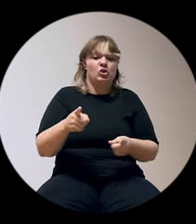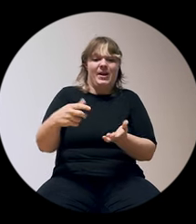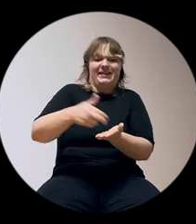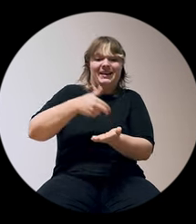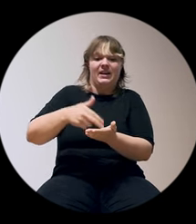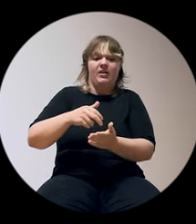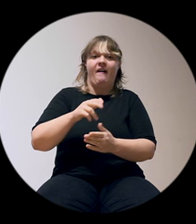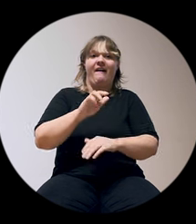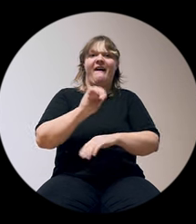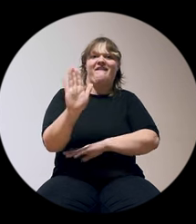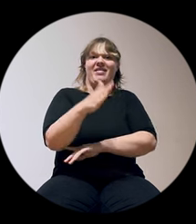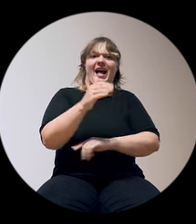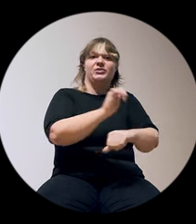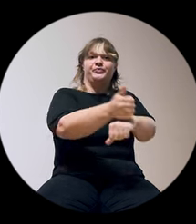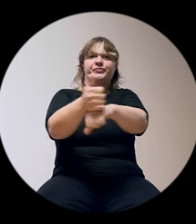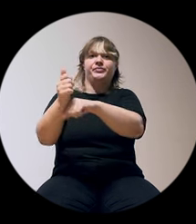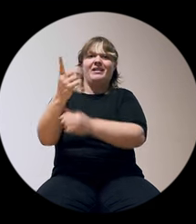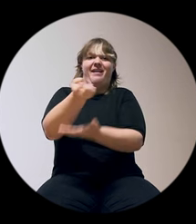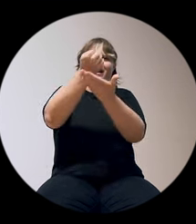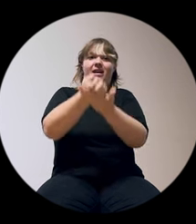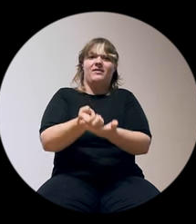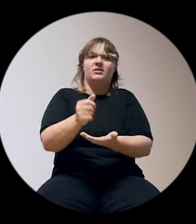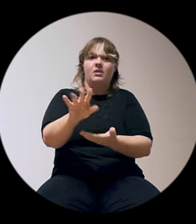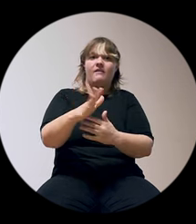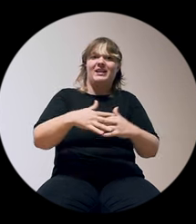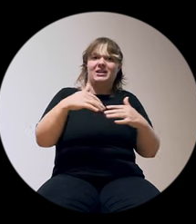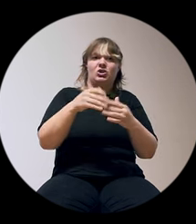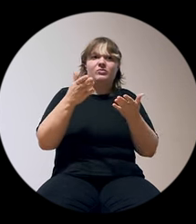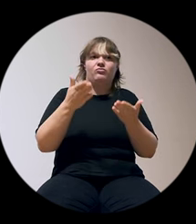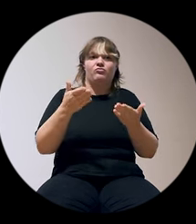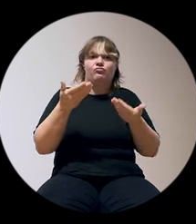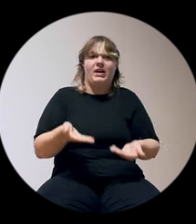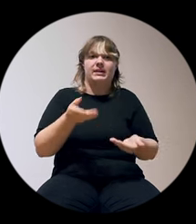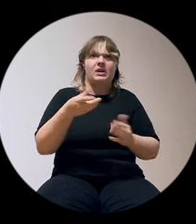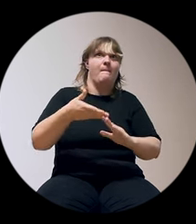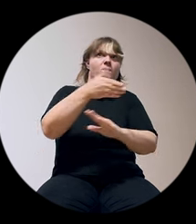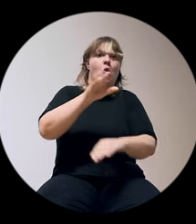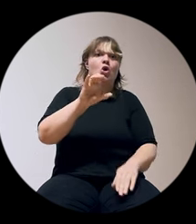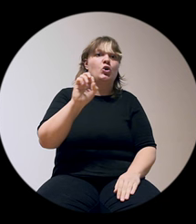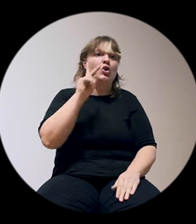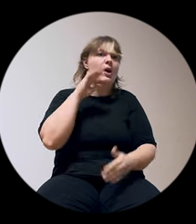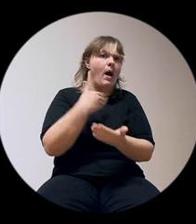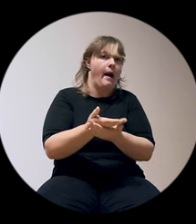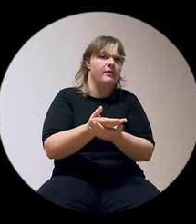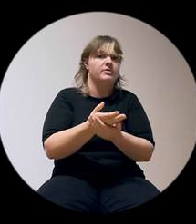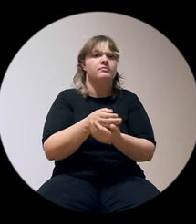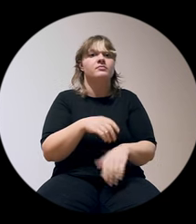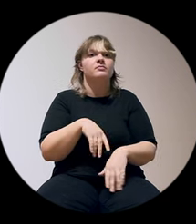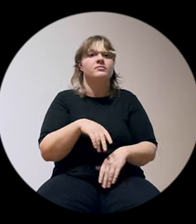placed, marking evidence of indigenous presence preceding Cook's arrival. The excavation of the colonial